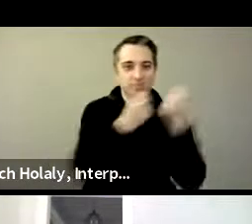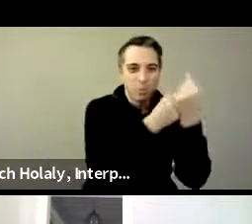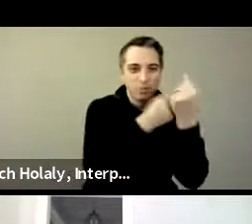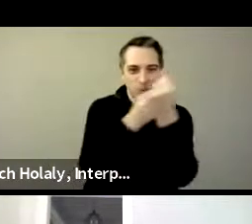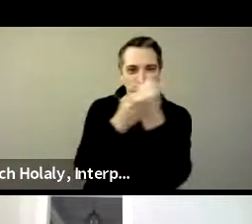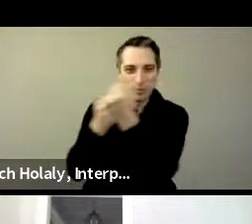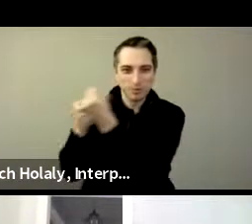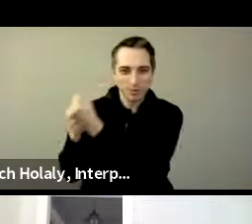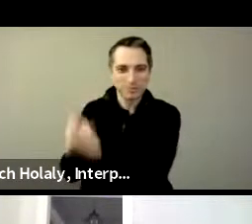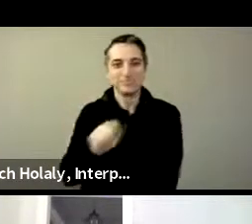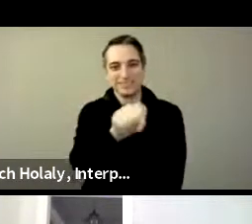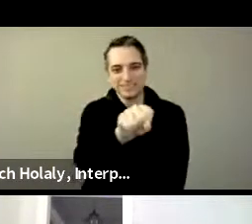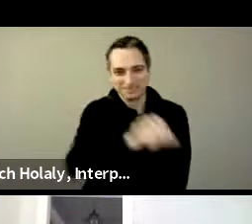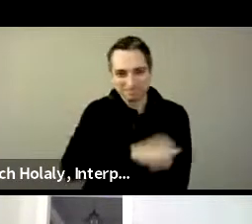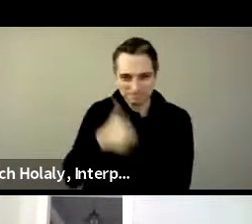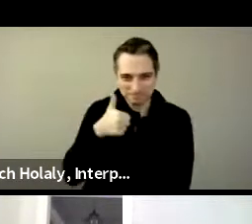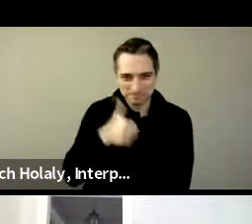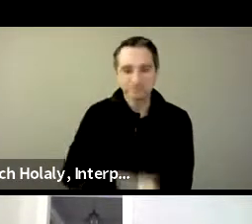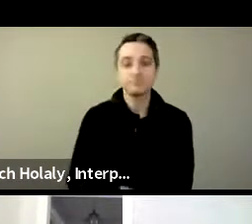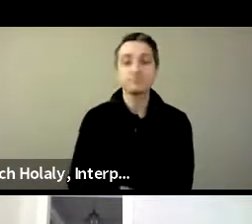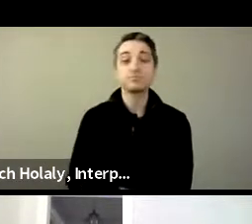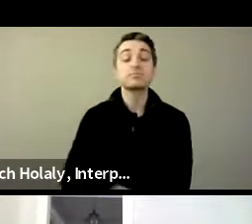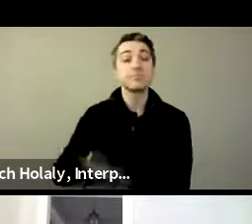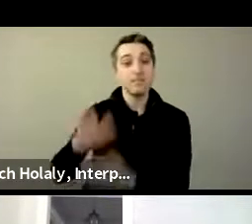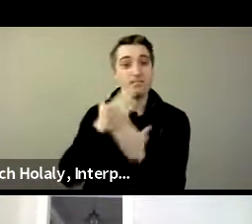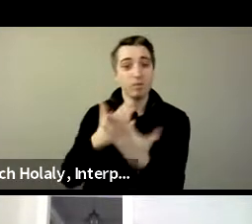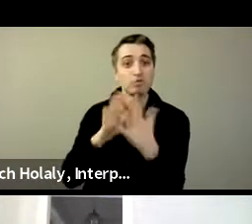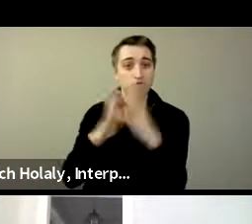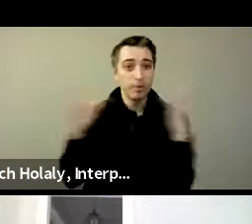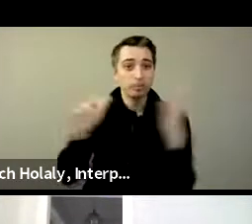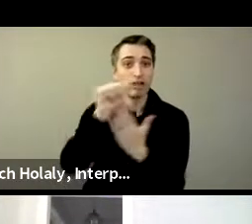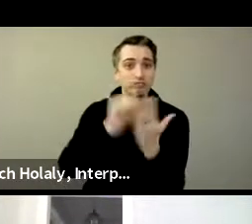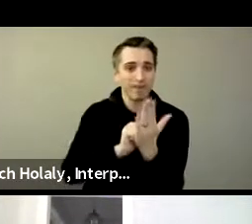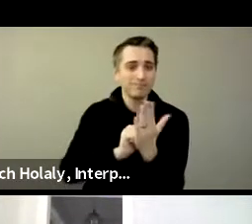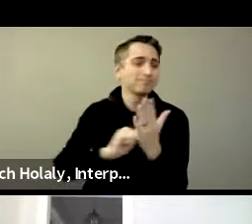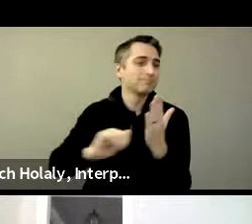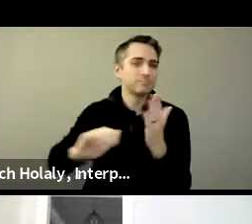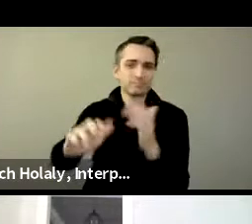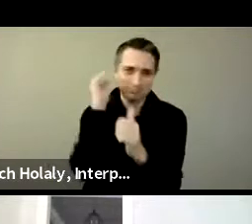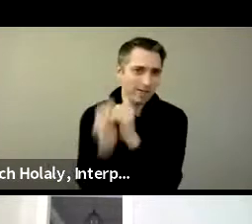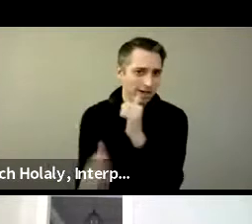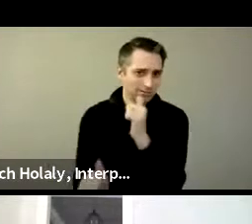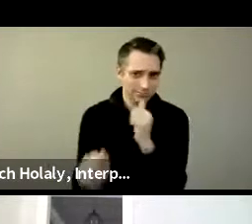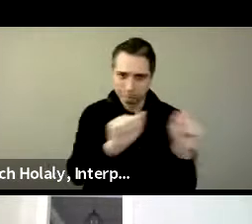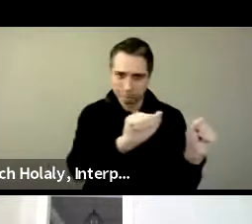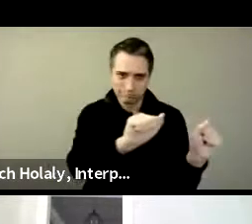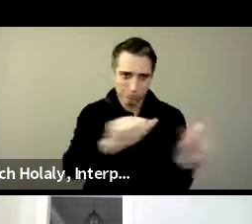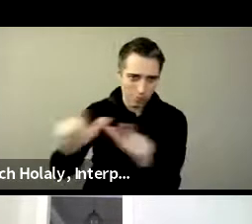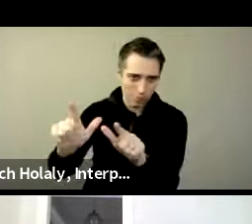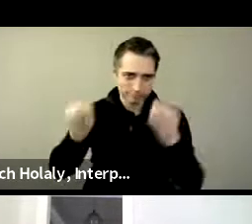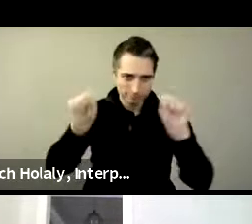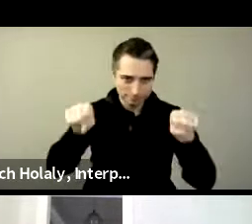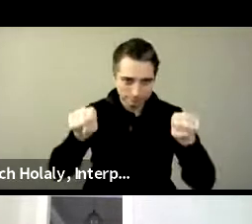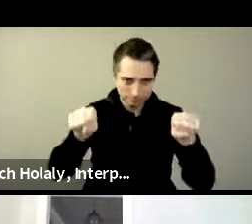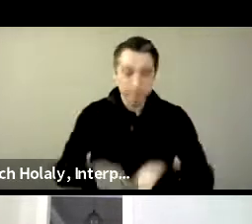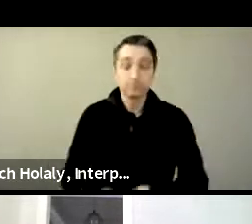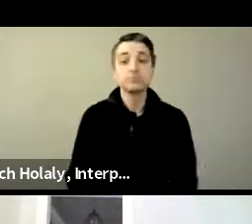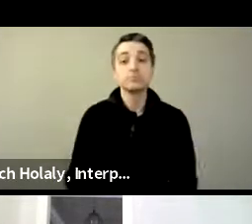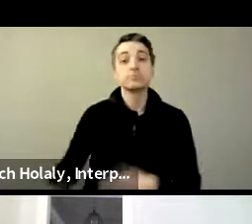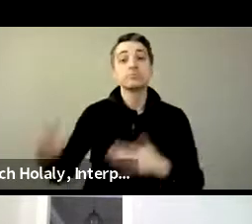right, thank you so much. The agenda has been unanimously approved. Our next item is opening